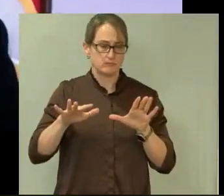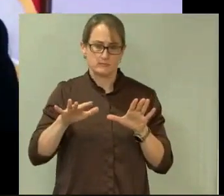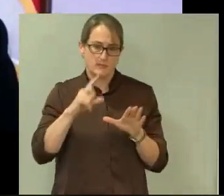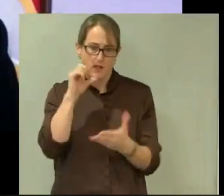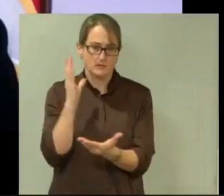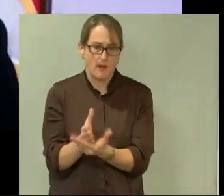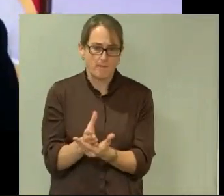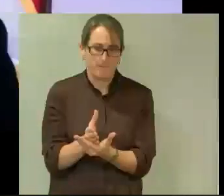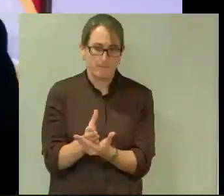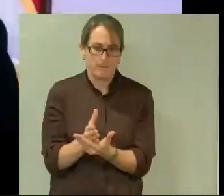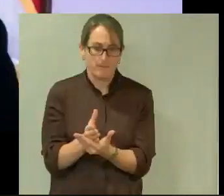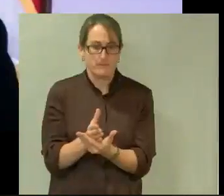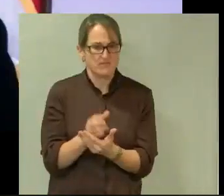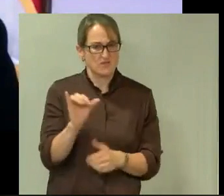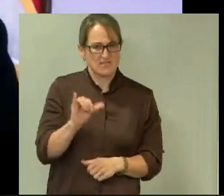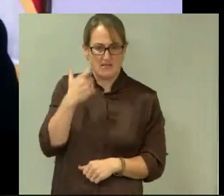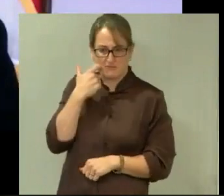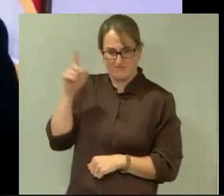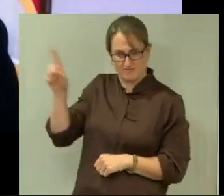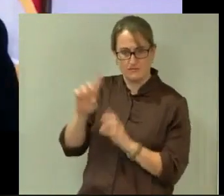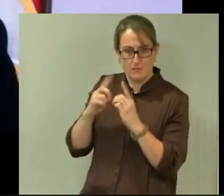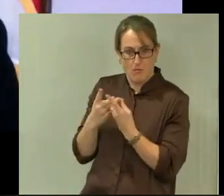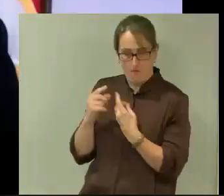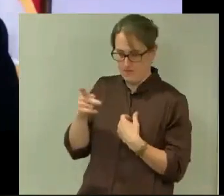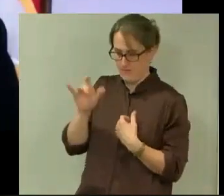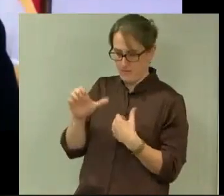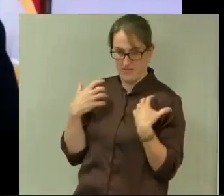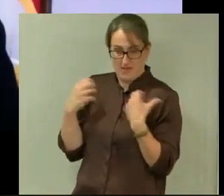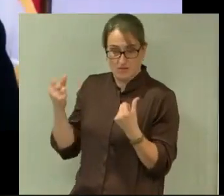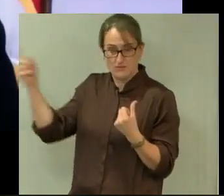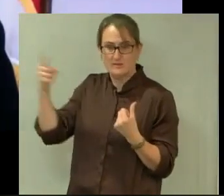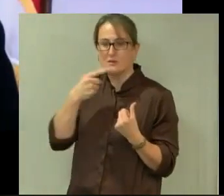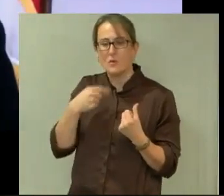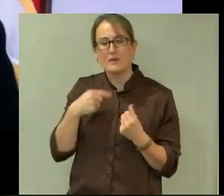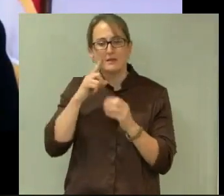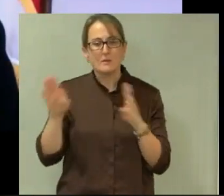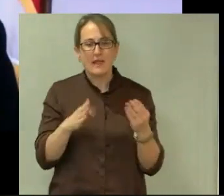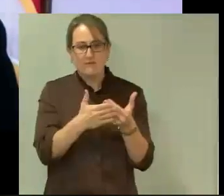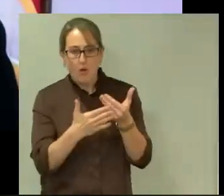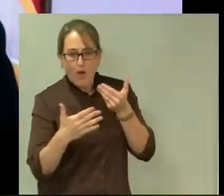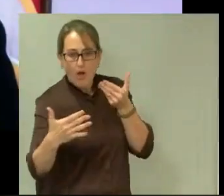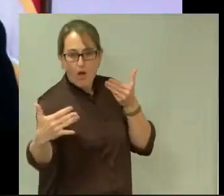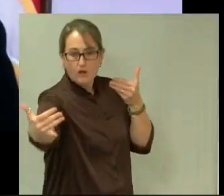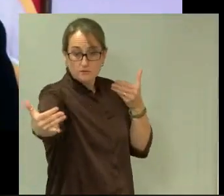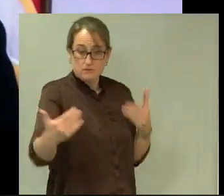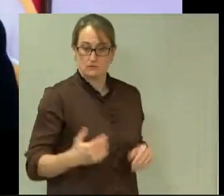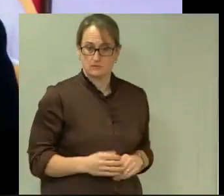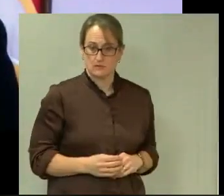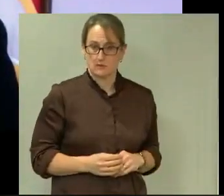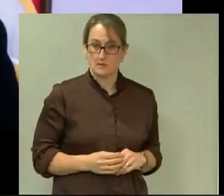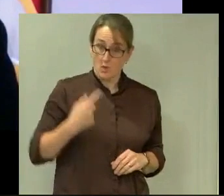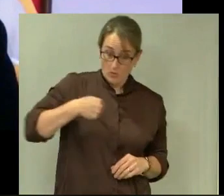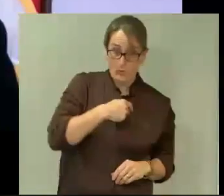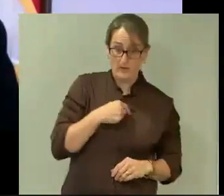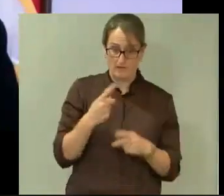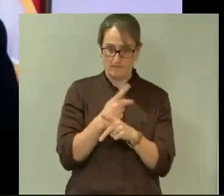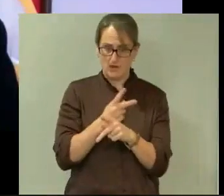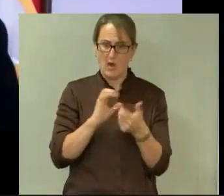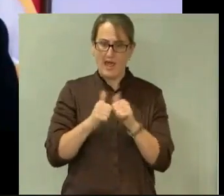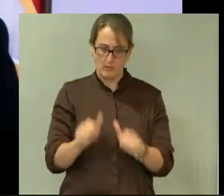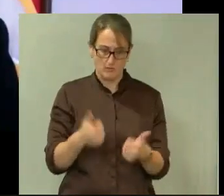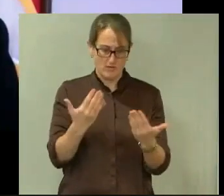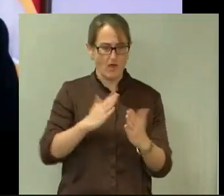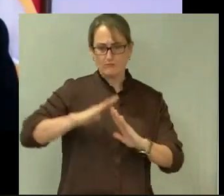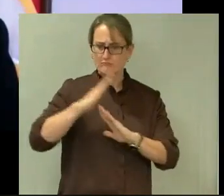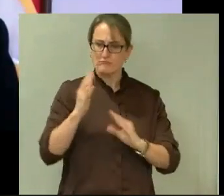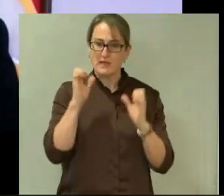haul. And with safety being our guidepost, we've got to think about how do we also provide a quality education to all of our students. I